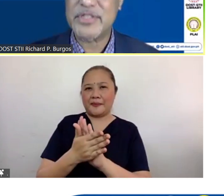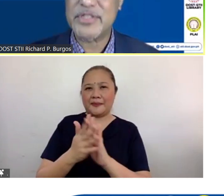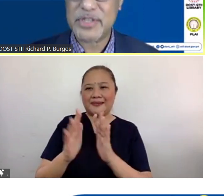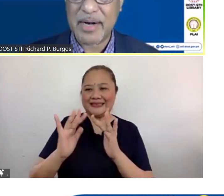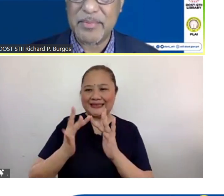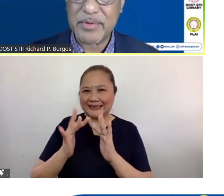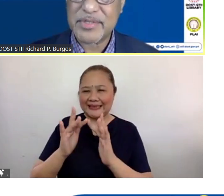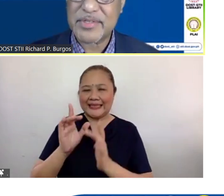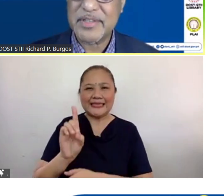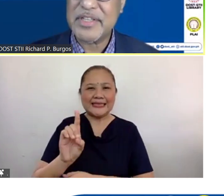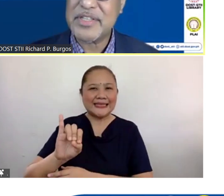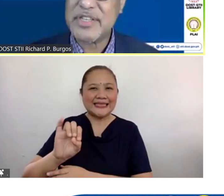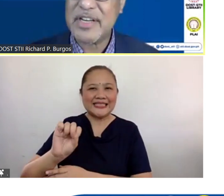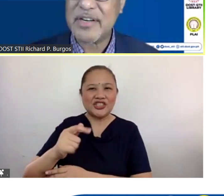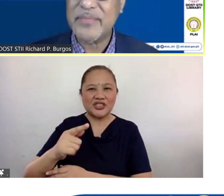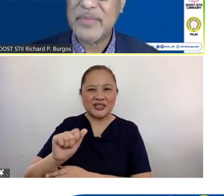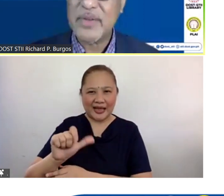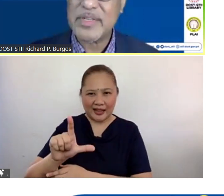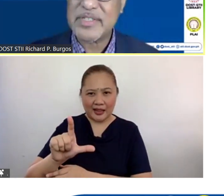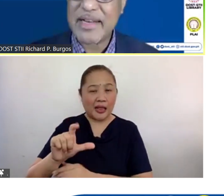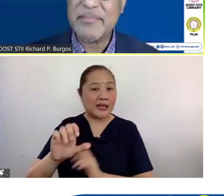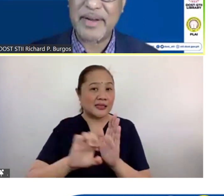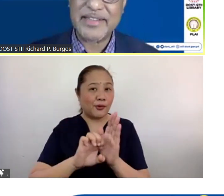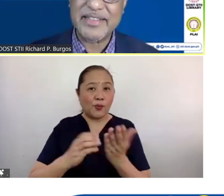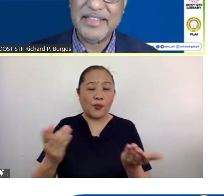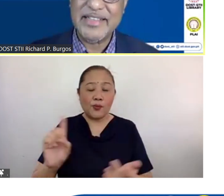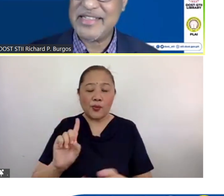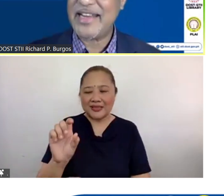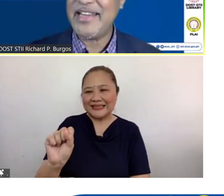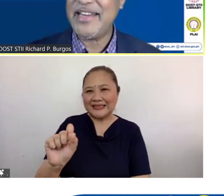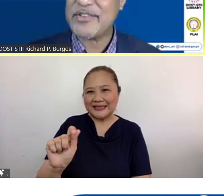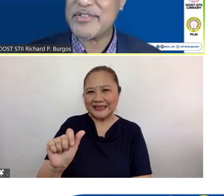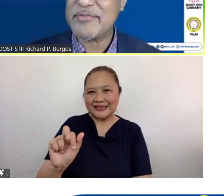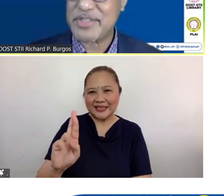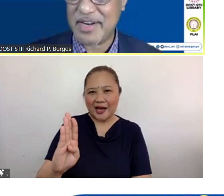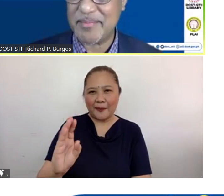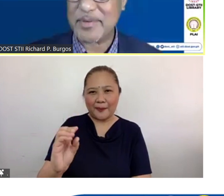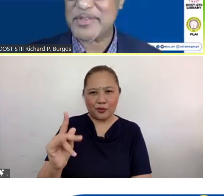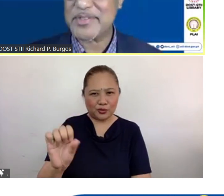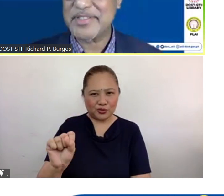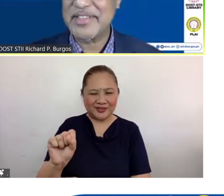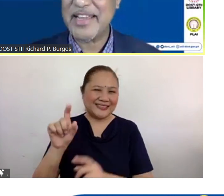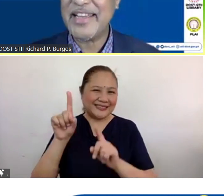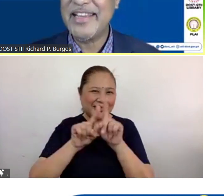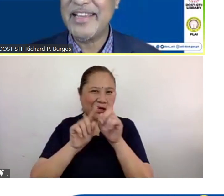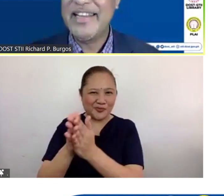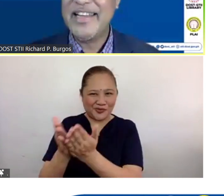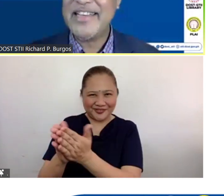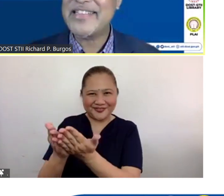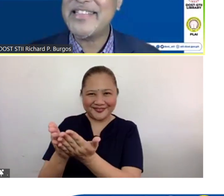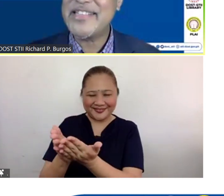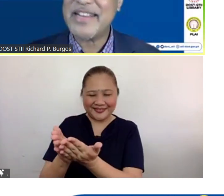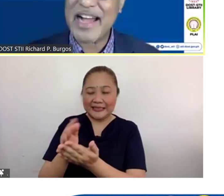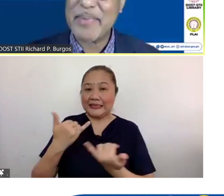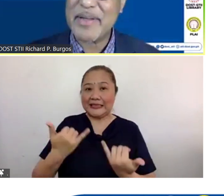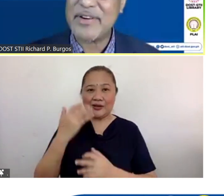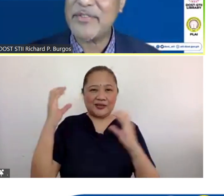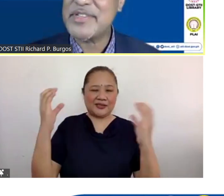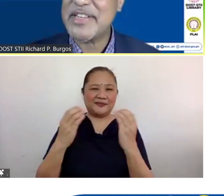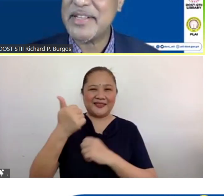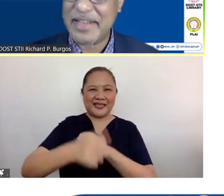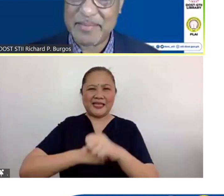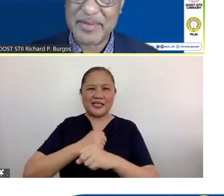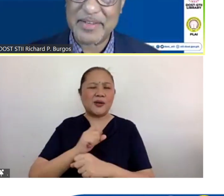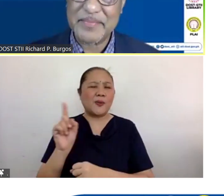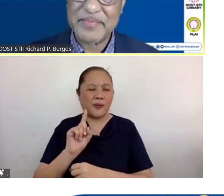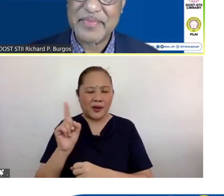of StarBooks. This year, we celebrate 10 years of StarBooks, okay? It's a digital copy of our